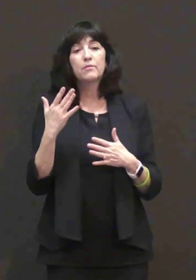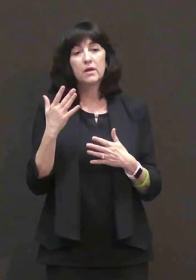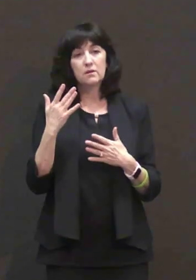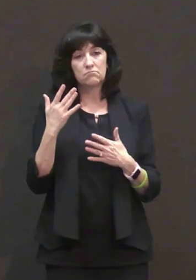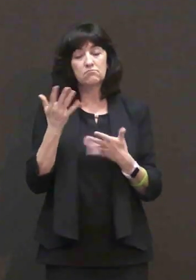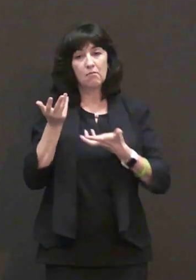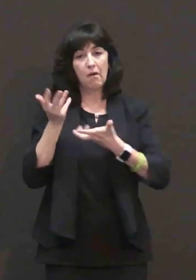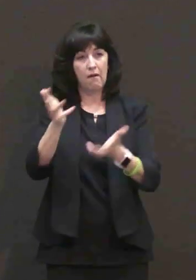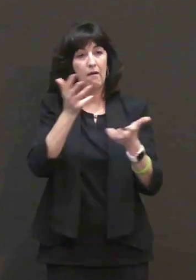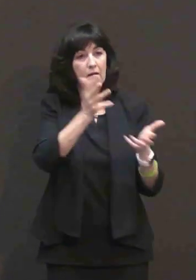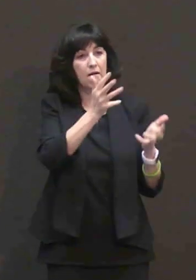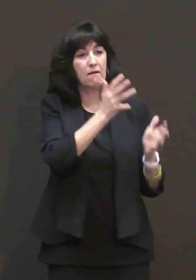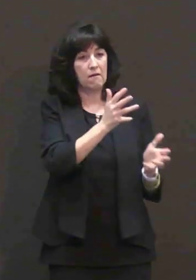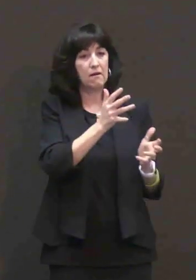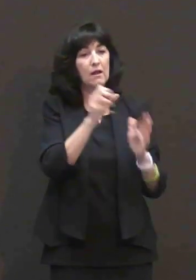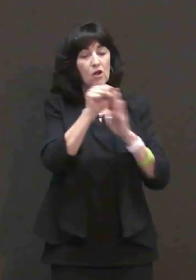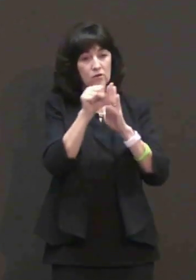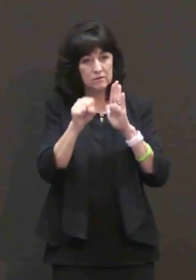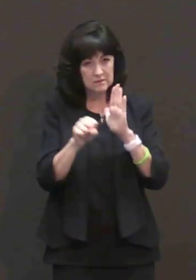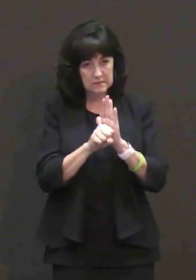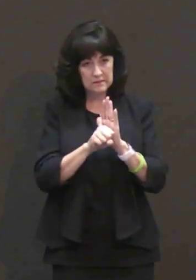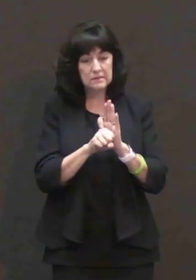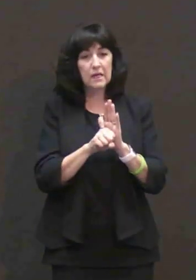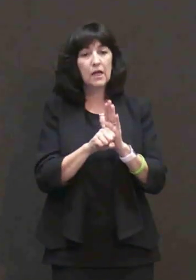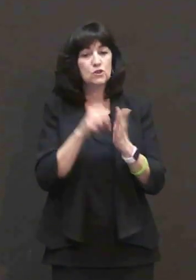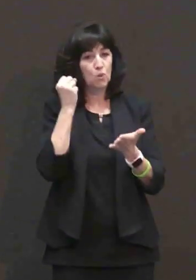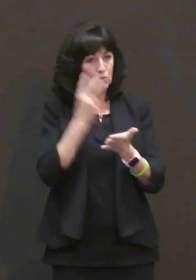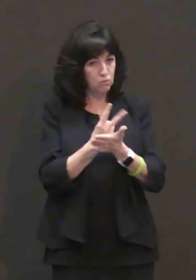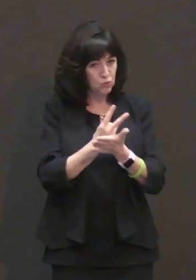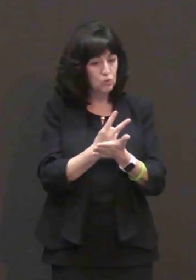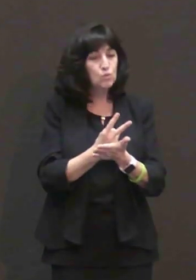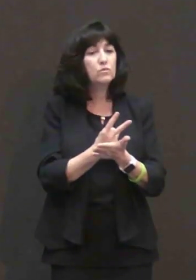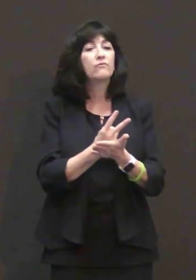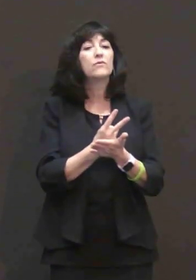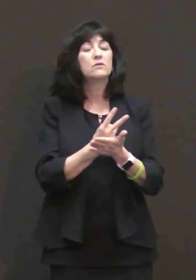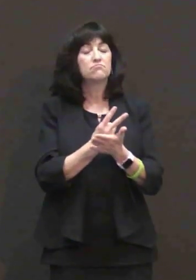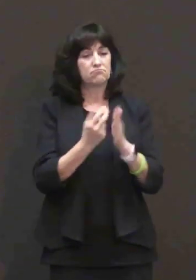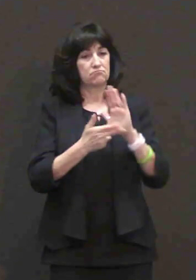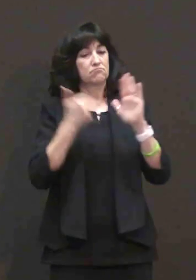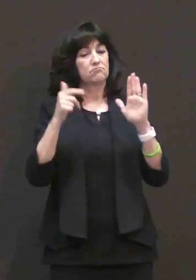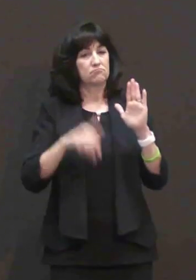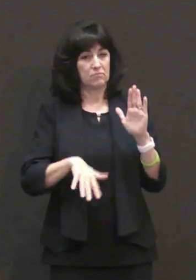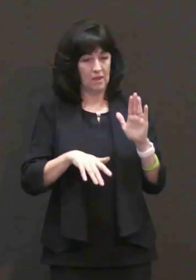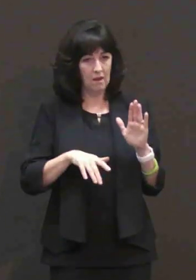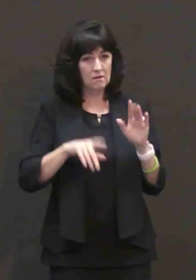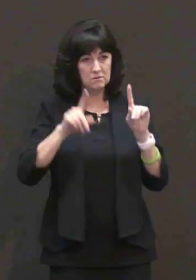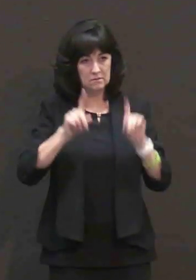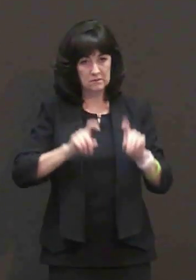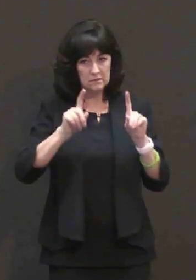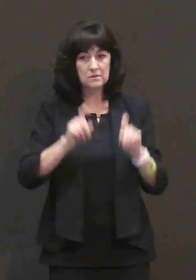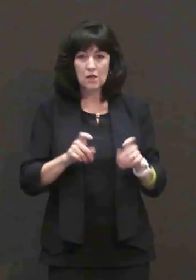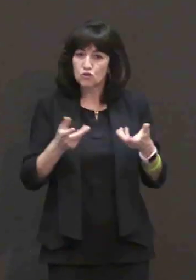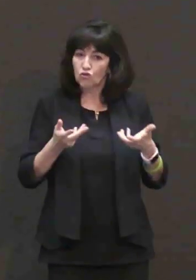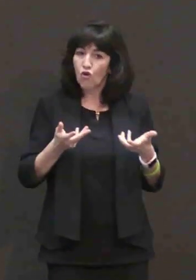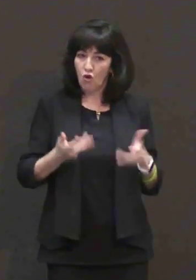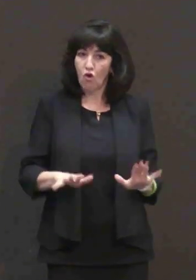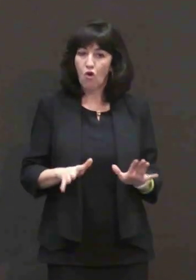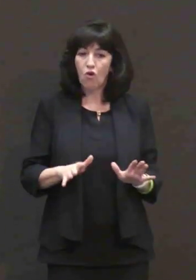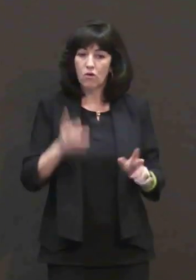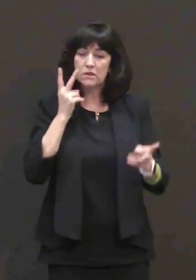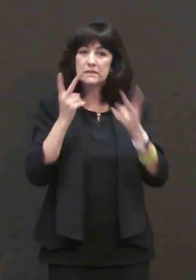ability to approve and validate these tests, which we are in the midst of, and we've already seen great value of being able to have access